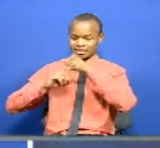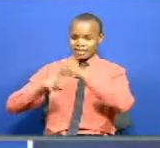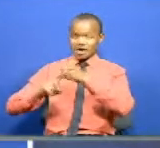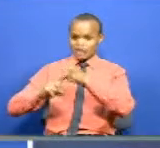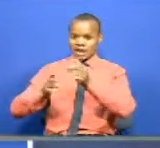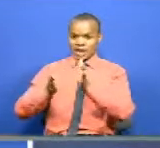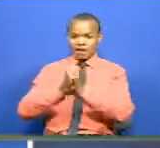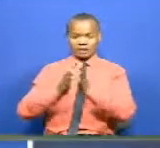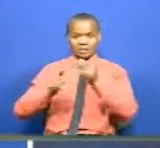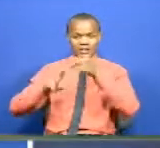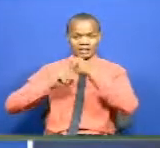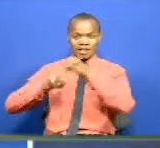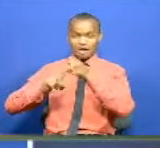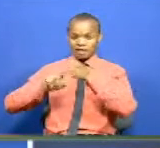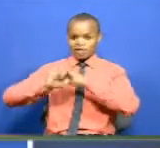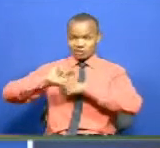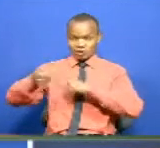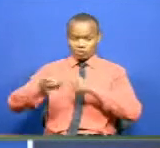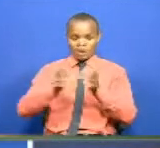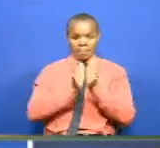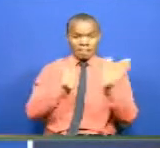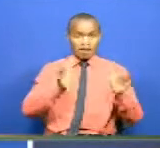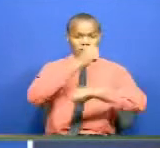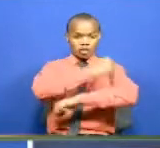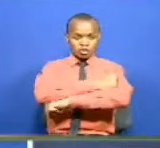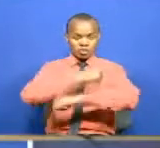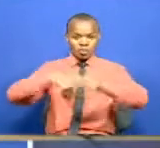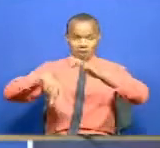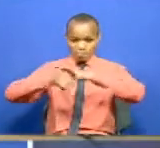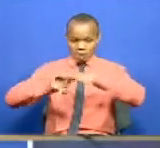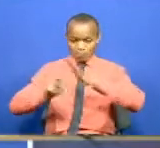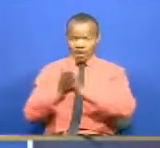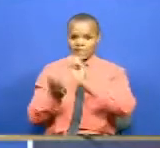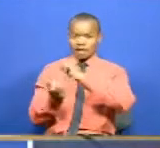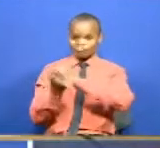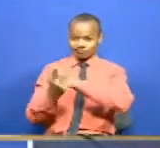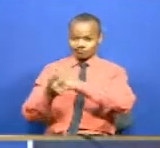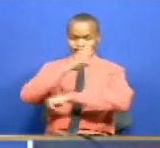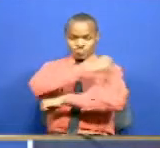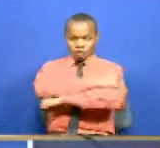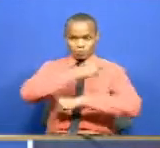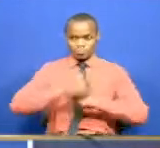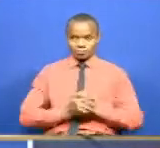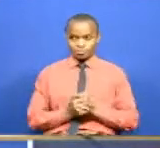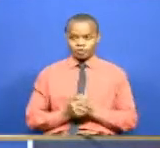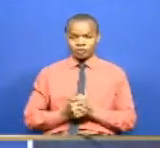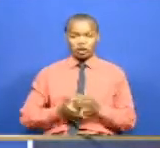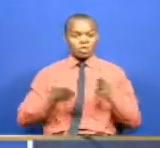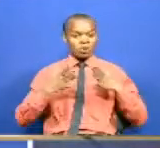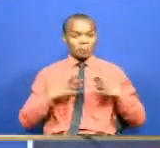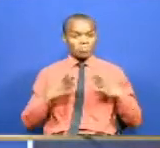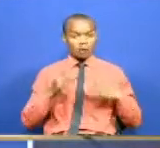6,222,300 kwa shule za umma, za msingi na za upili. Those who have worked with me know how I work.